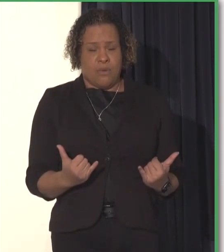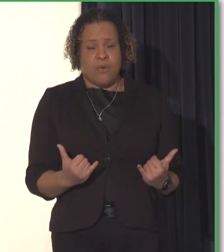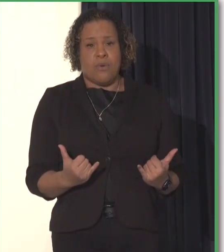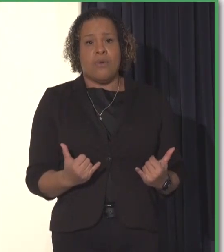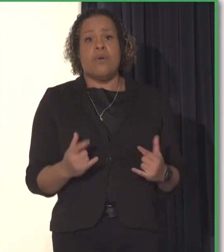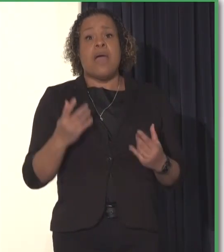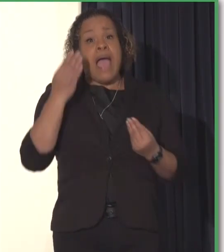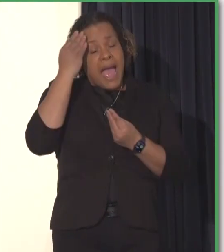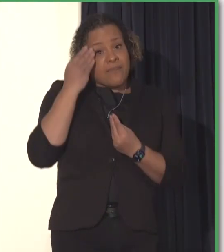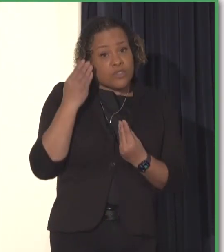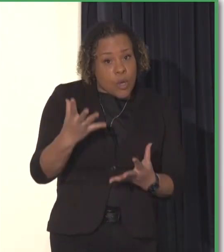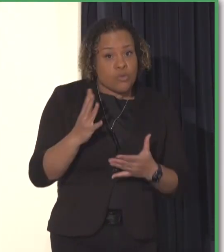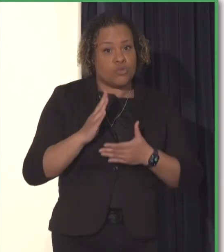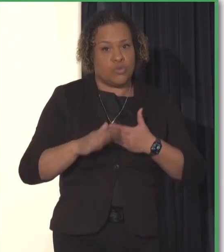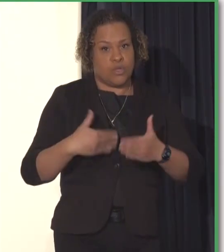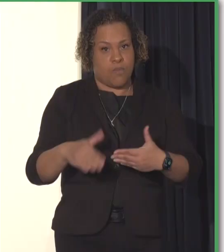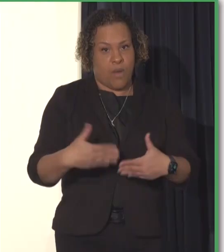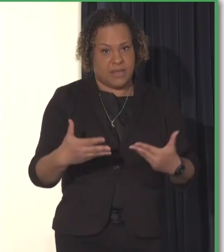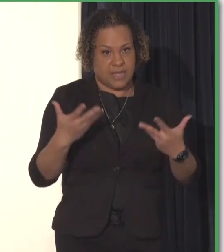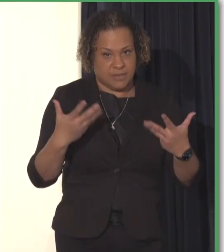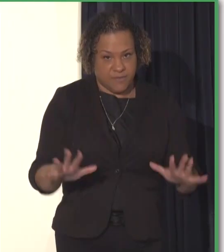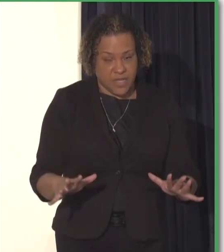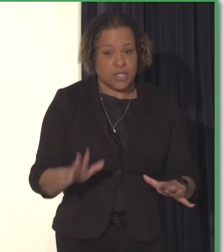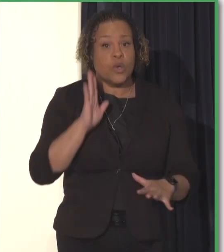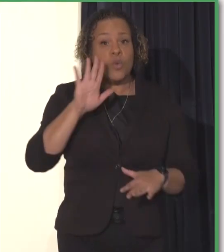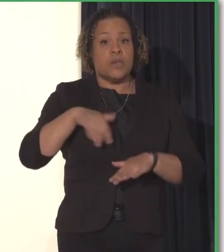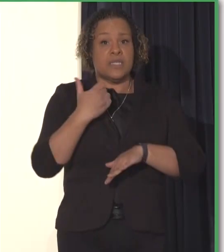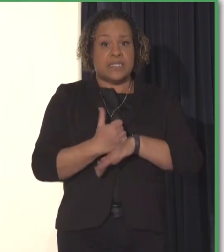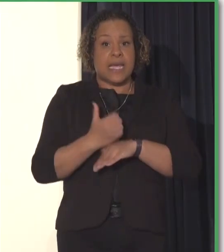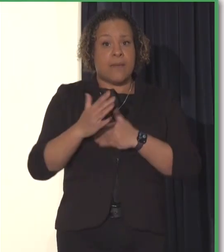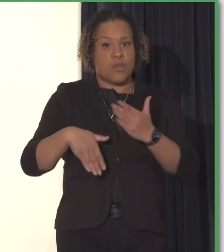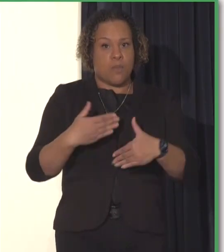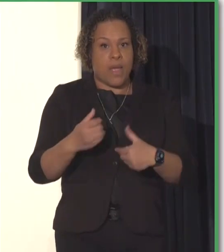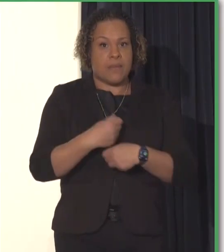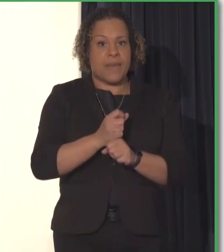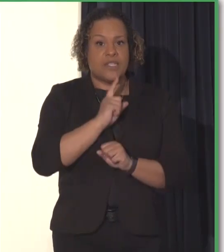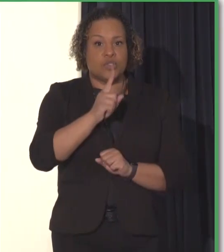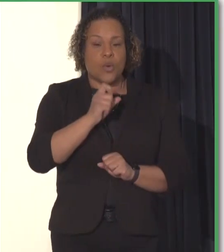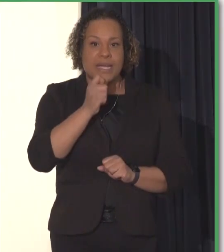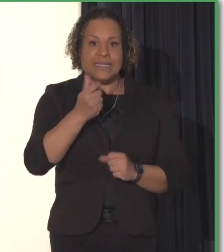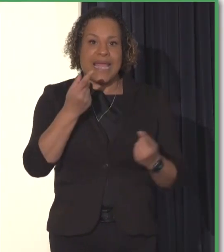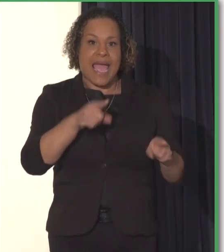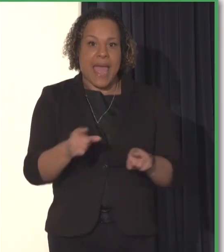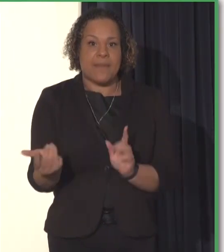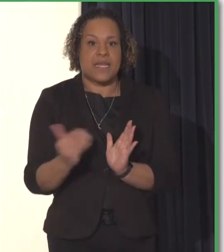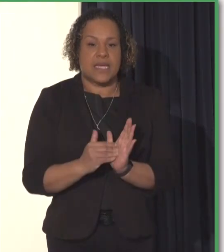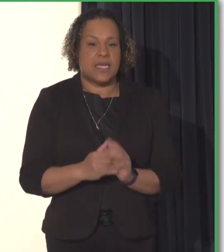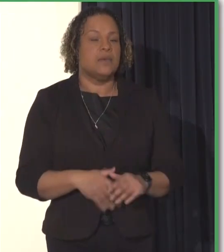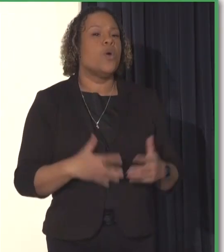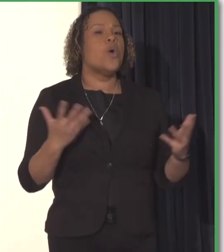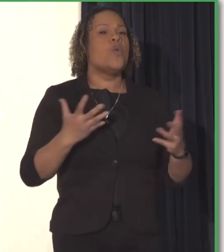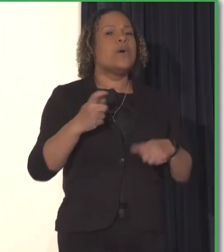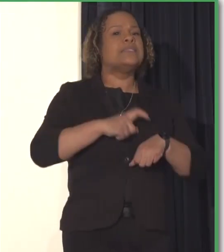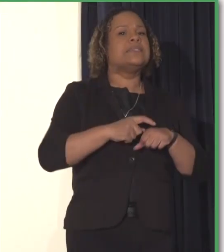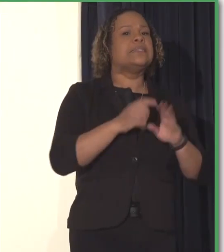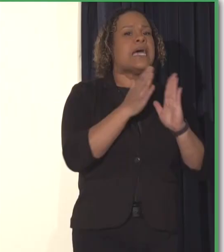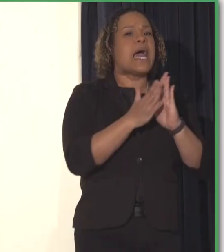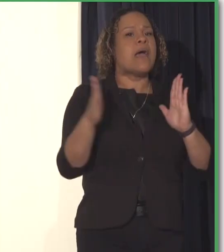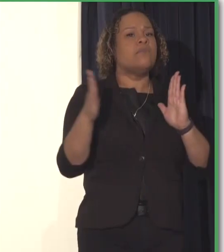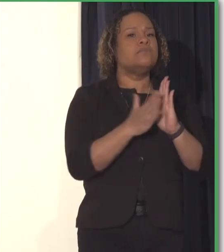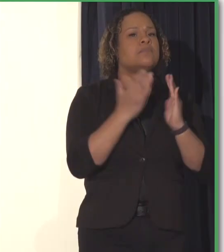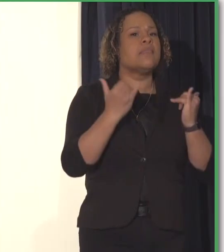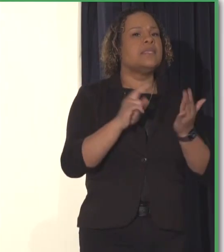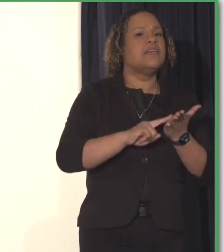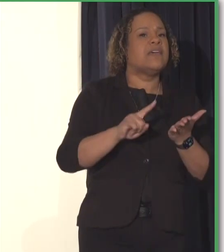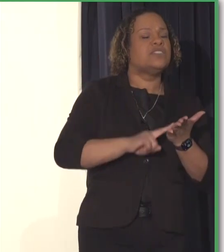But I have told you the process that we're going to put in place to ensure that this does not happen again. What's the time frame on this investigation? What do you mean? What's the time